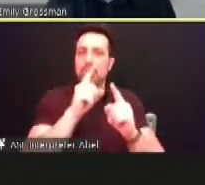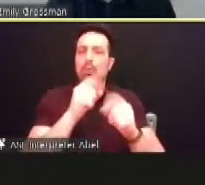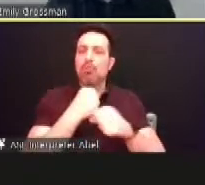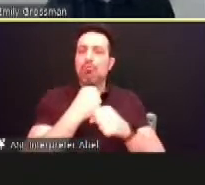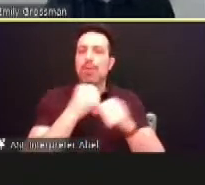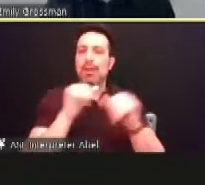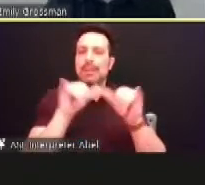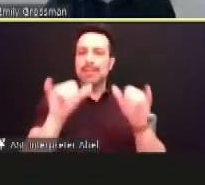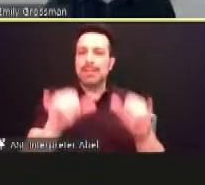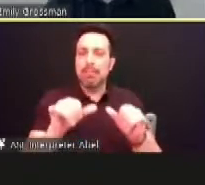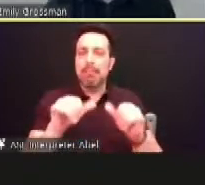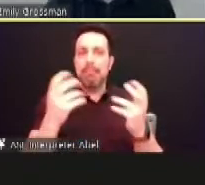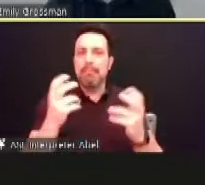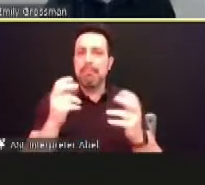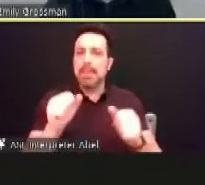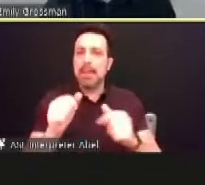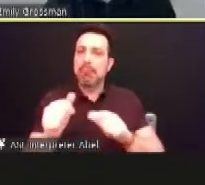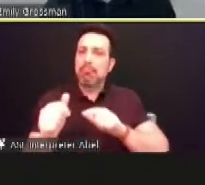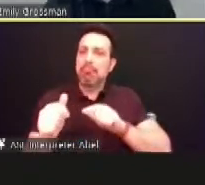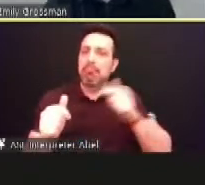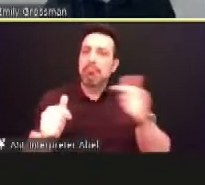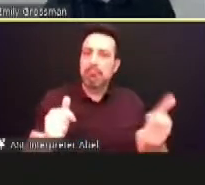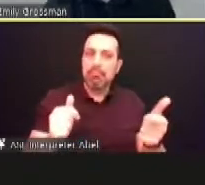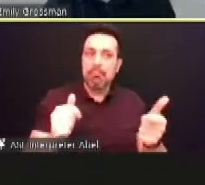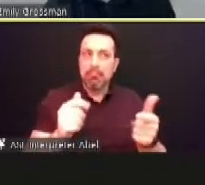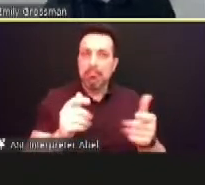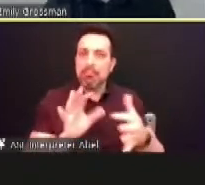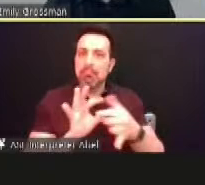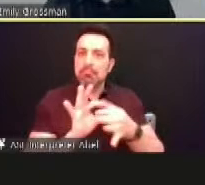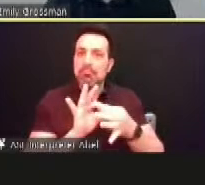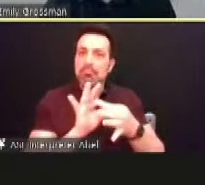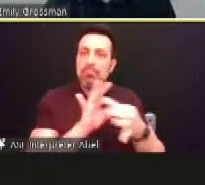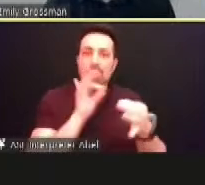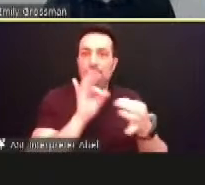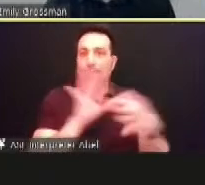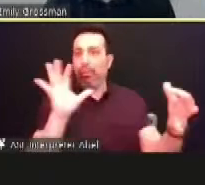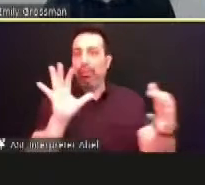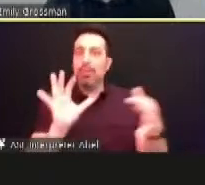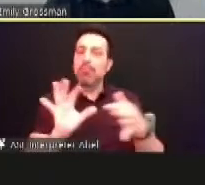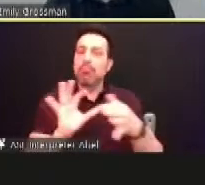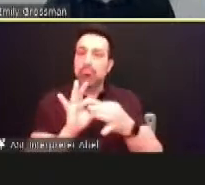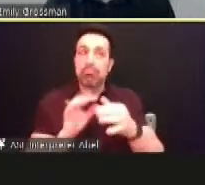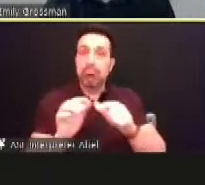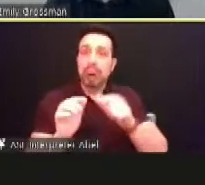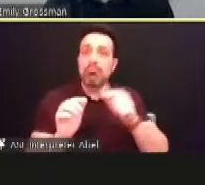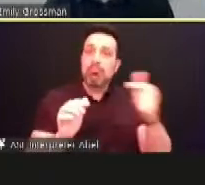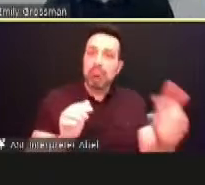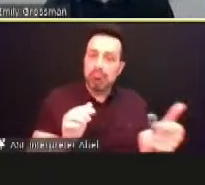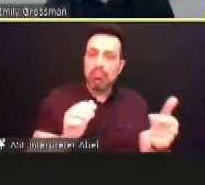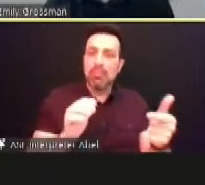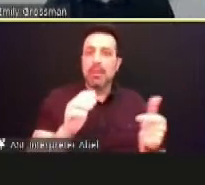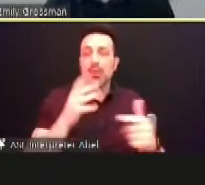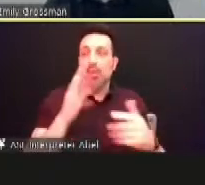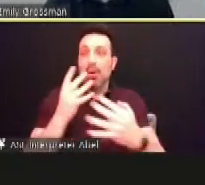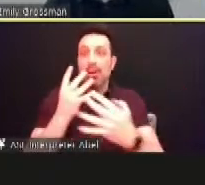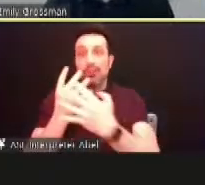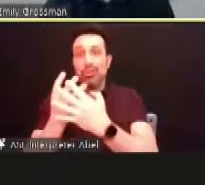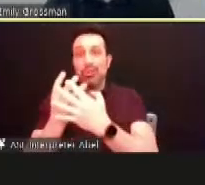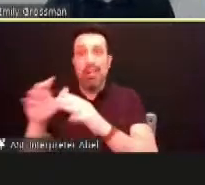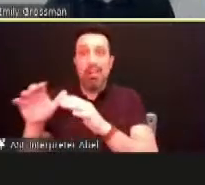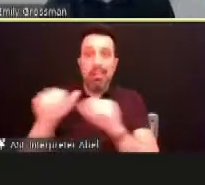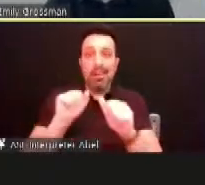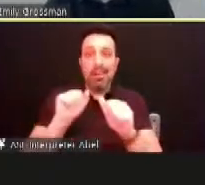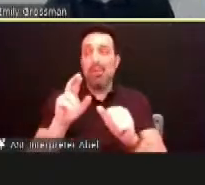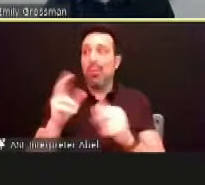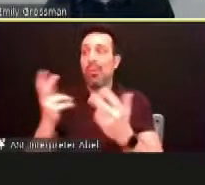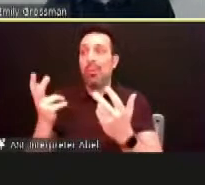where warm handoffs can happen. We really don't want it to be the case that somebody who's exiting, jail or exiting,